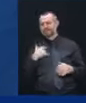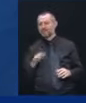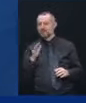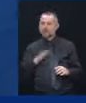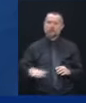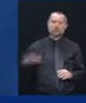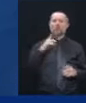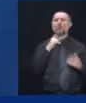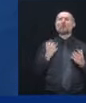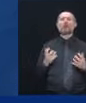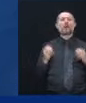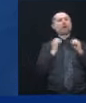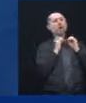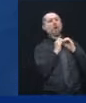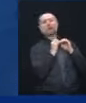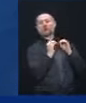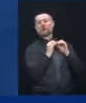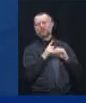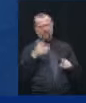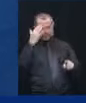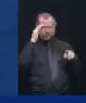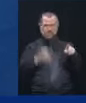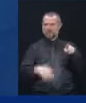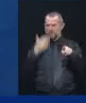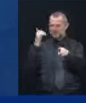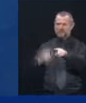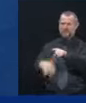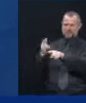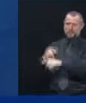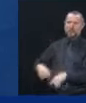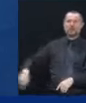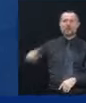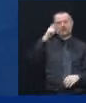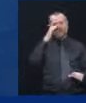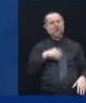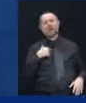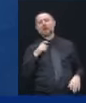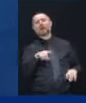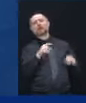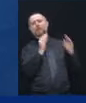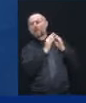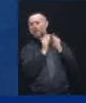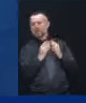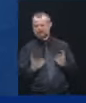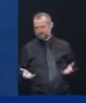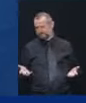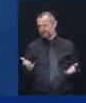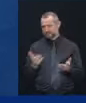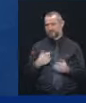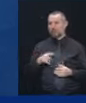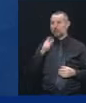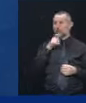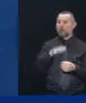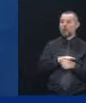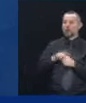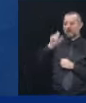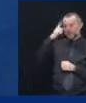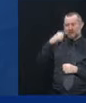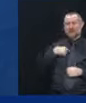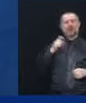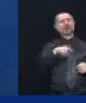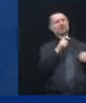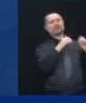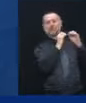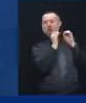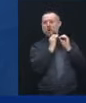I need more. Every governor in the United States will say, I need more. Every county executive in this state will say, I need